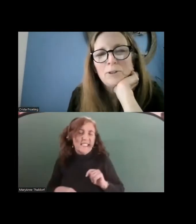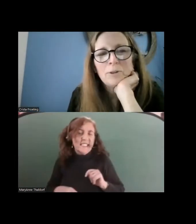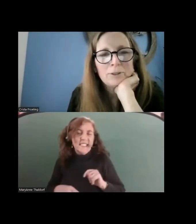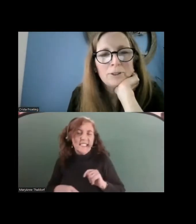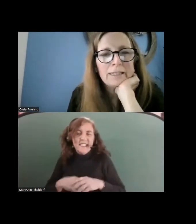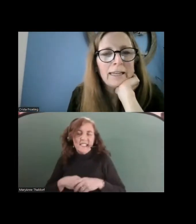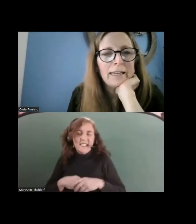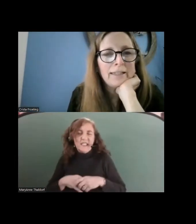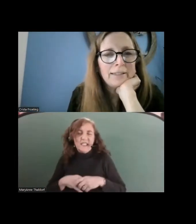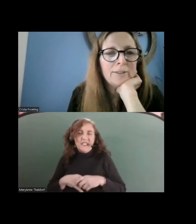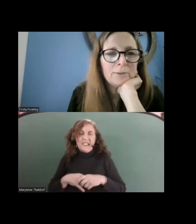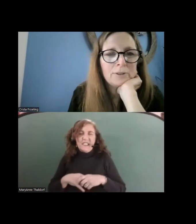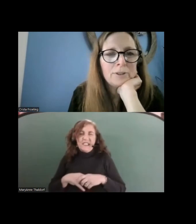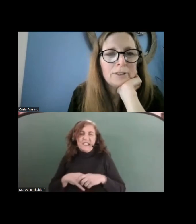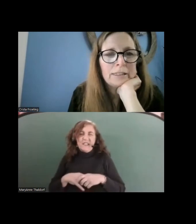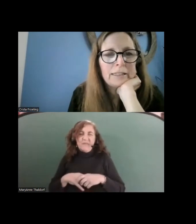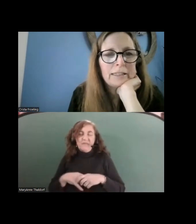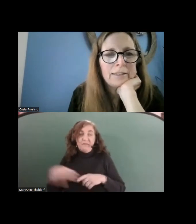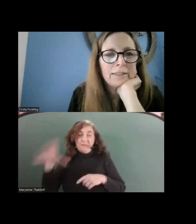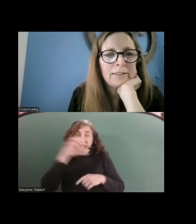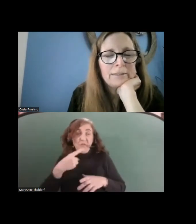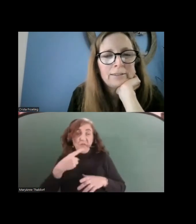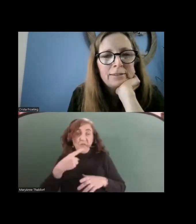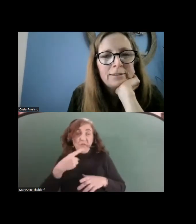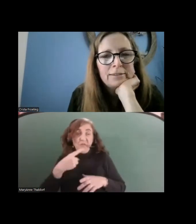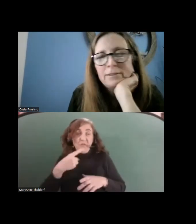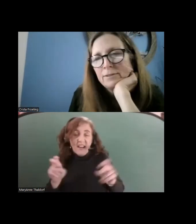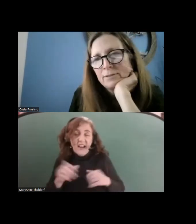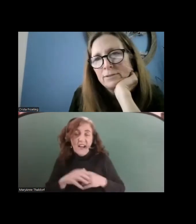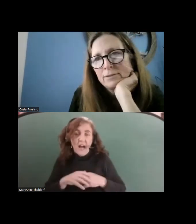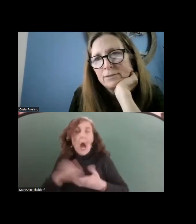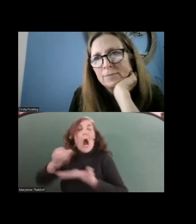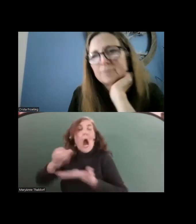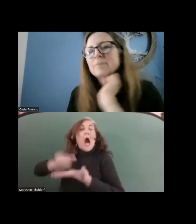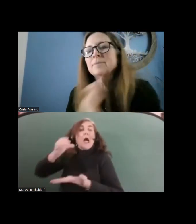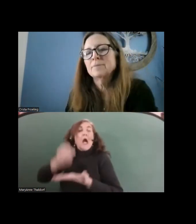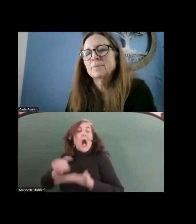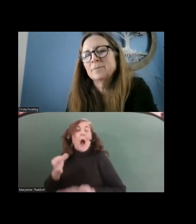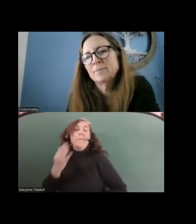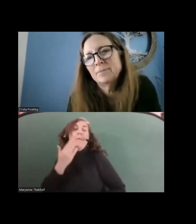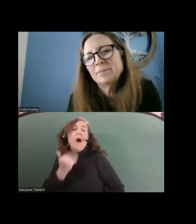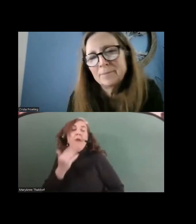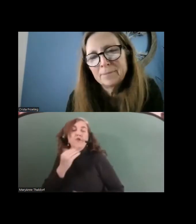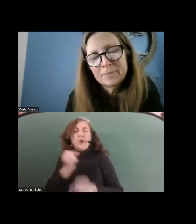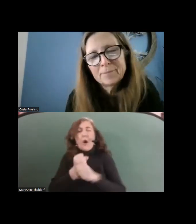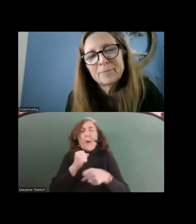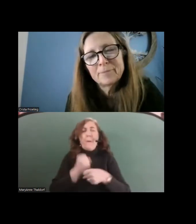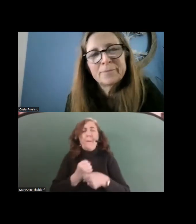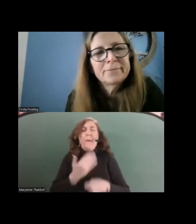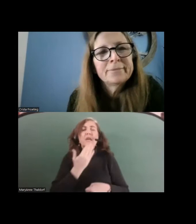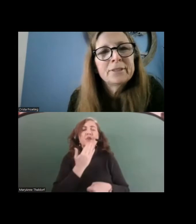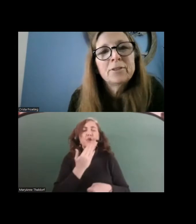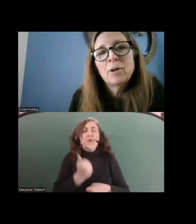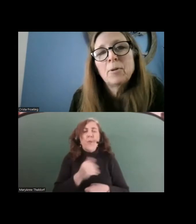So do you know what she said? This is what she said. A cup of sugar makes sweet fudge. So